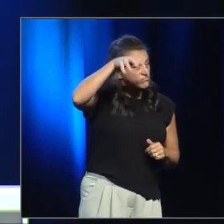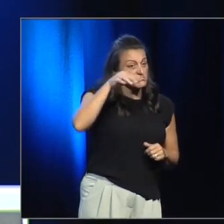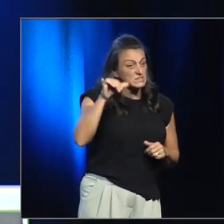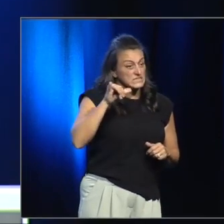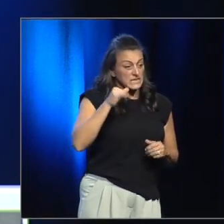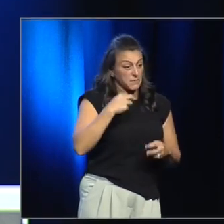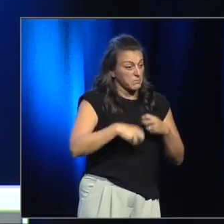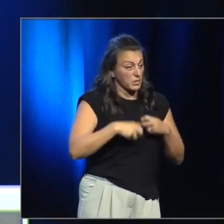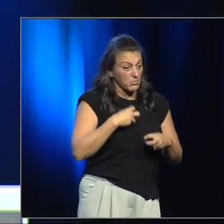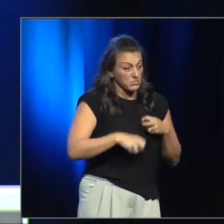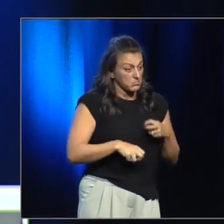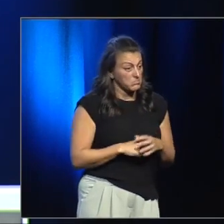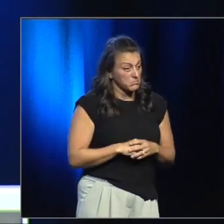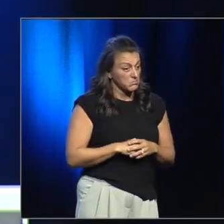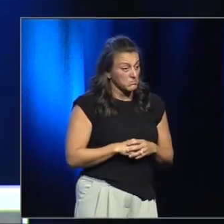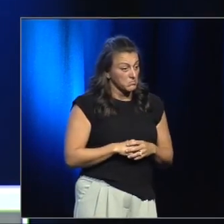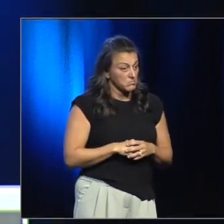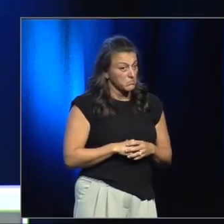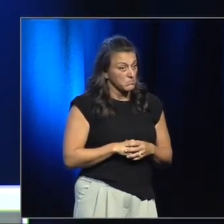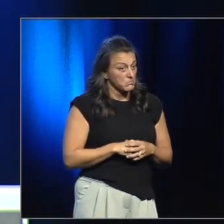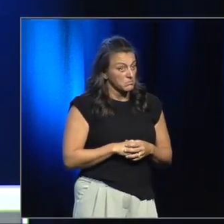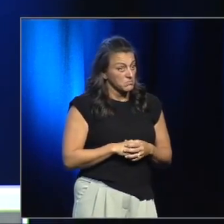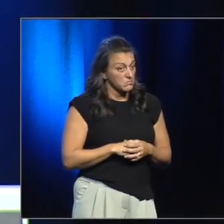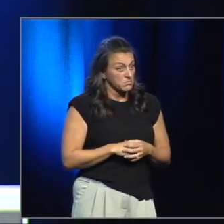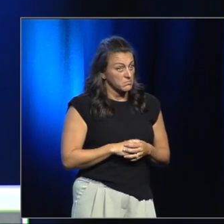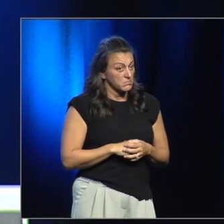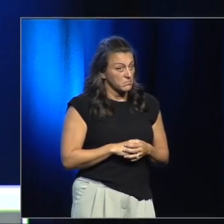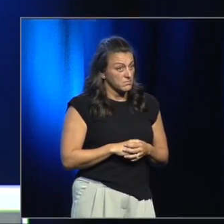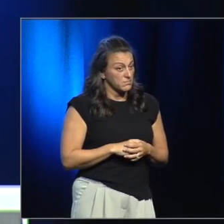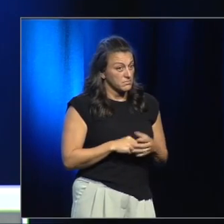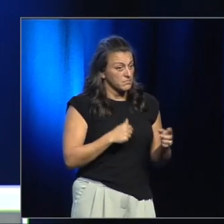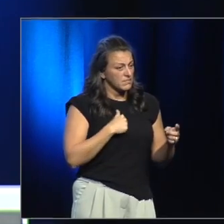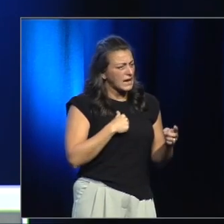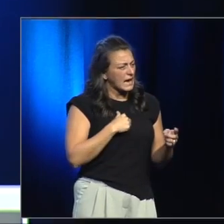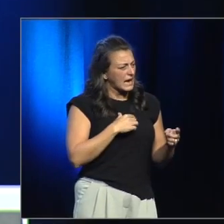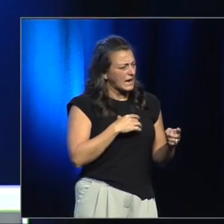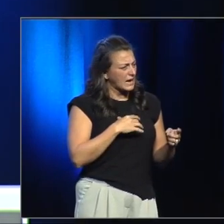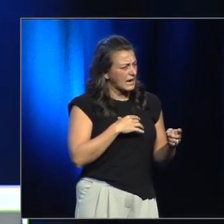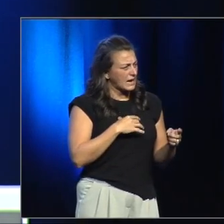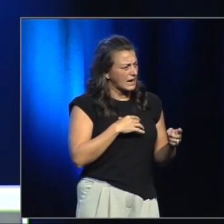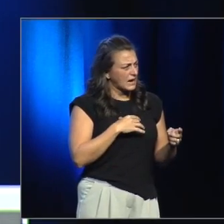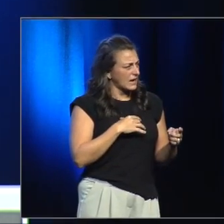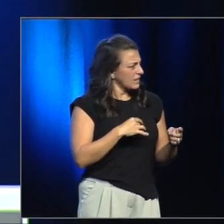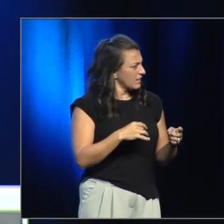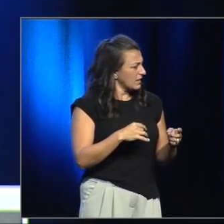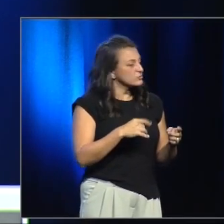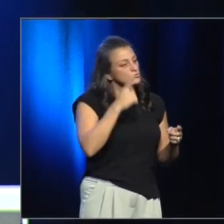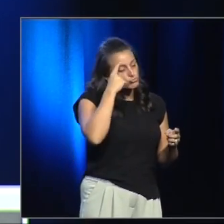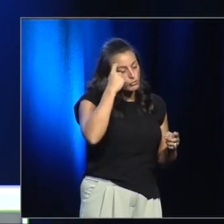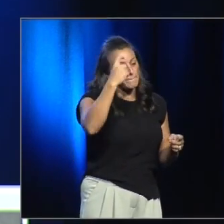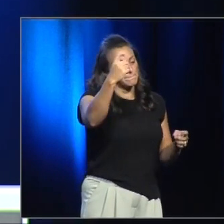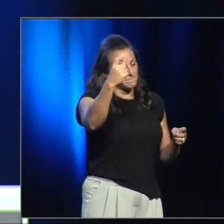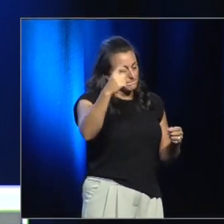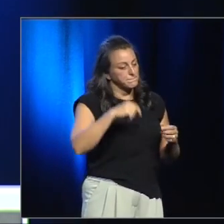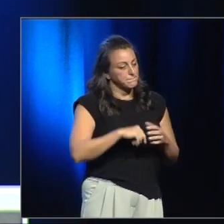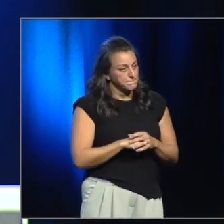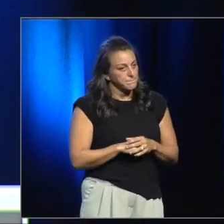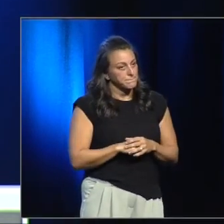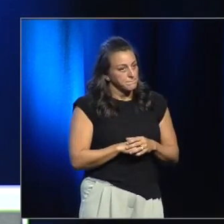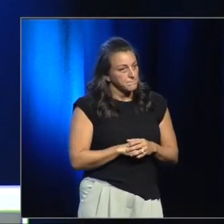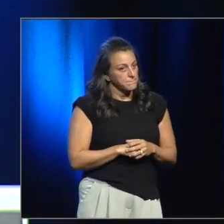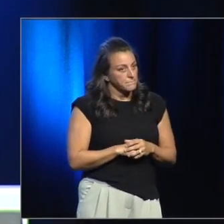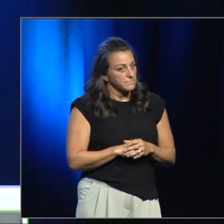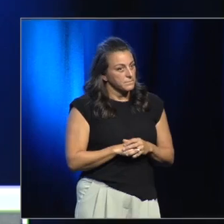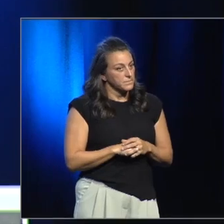things. So I like to dream, but how realistic would it be if you would start a